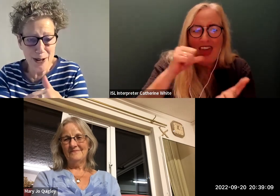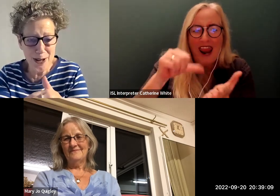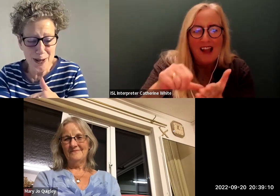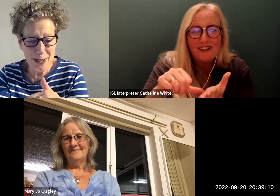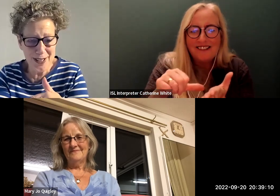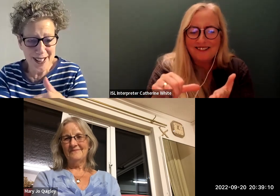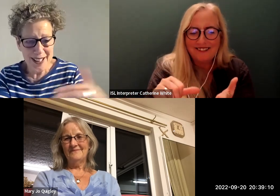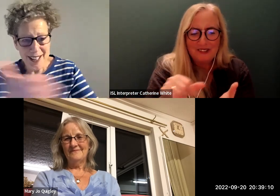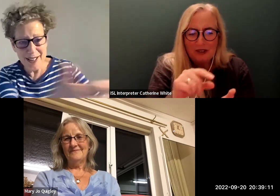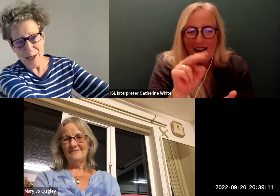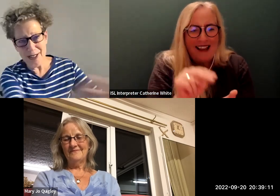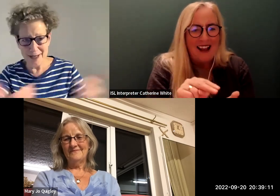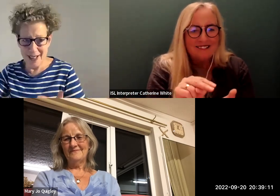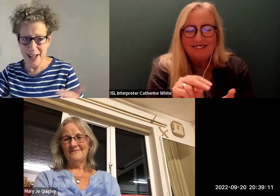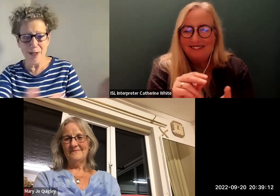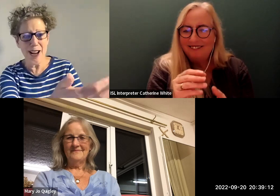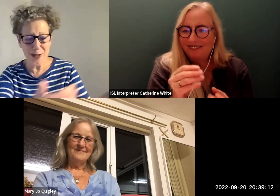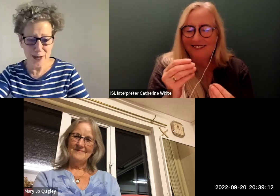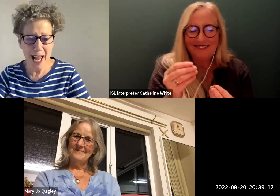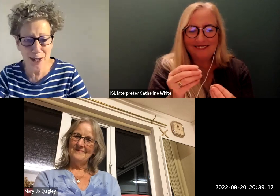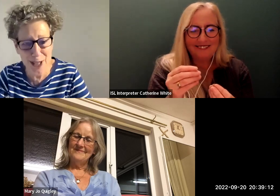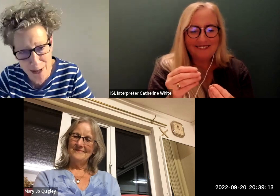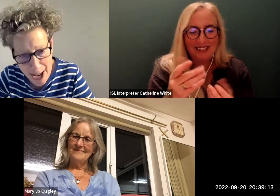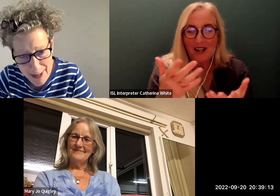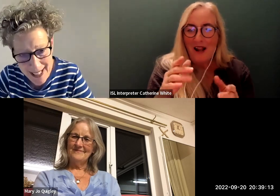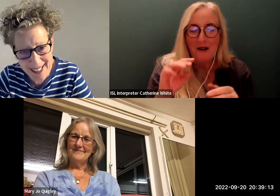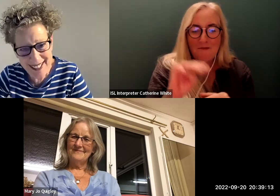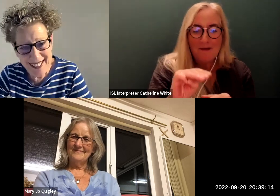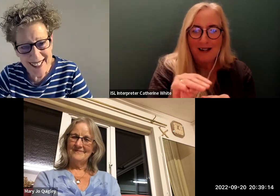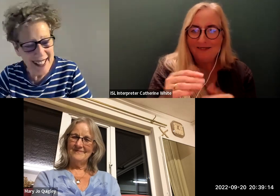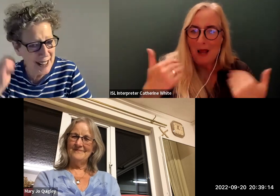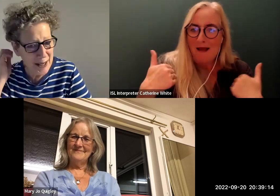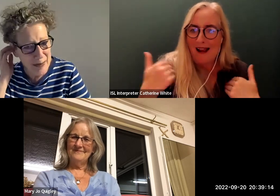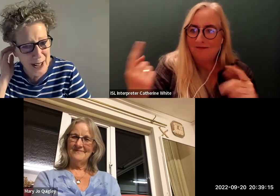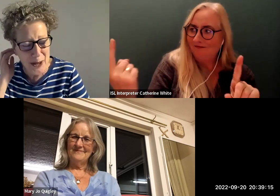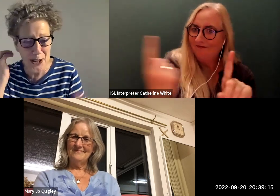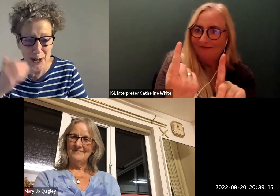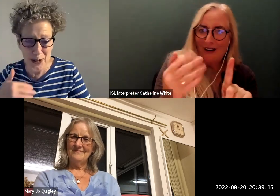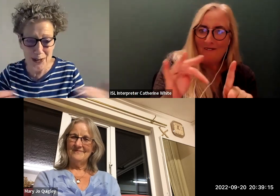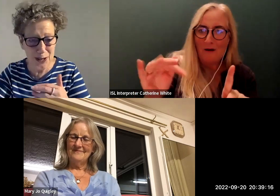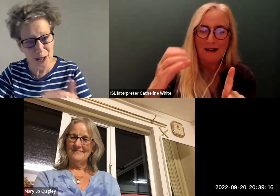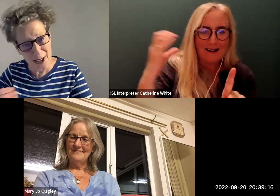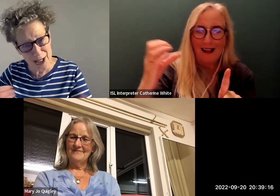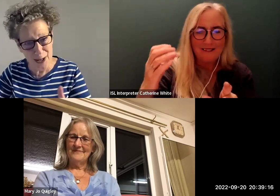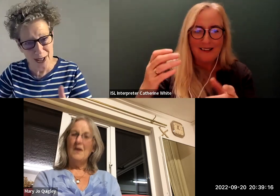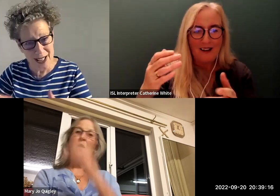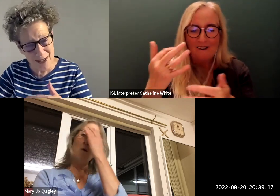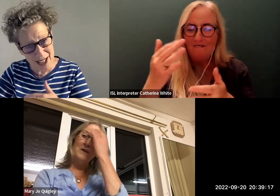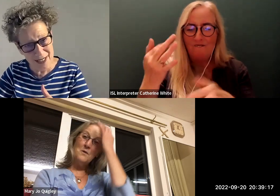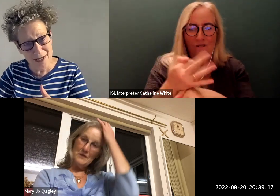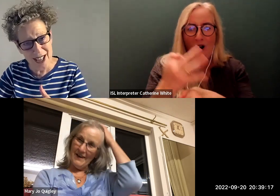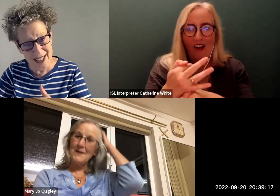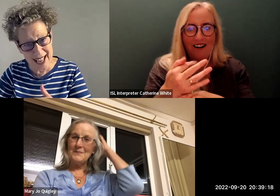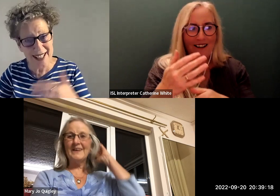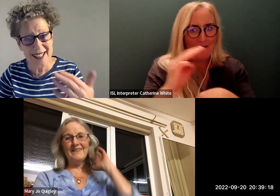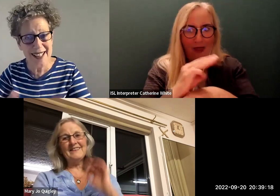that you can invite from Catherine's family, who could do your father's voice Oh, I and